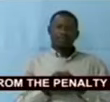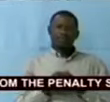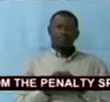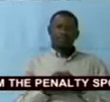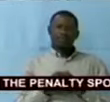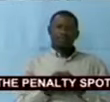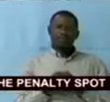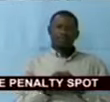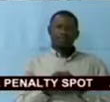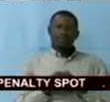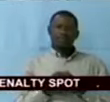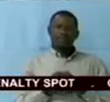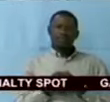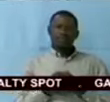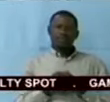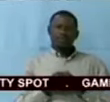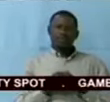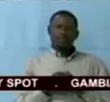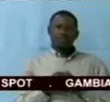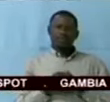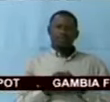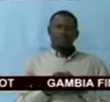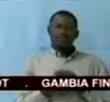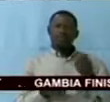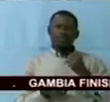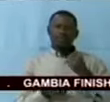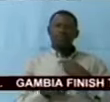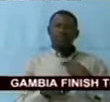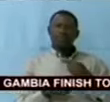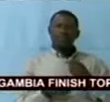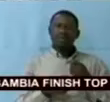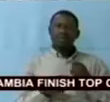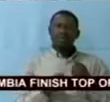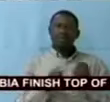then, due to the load,